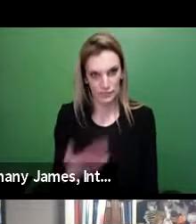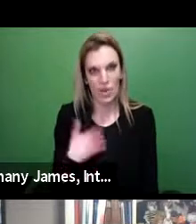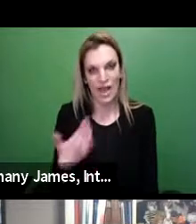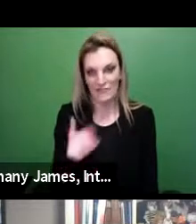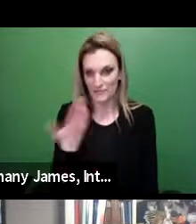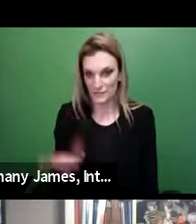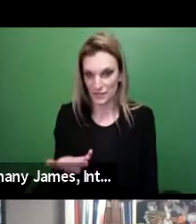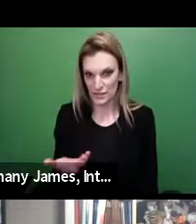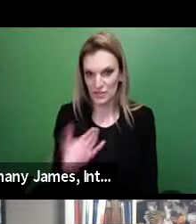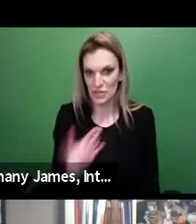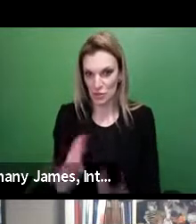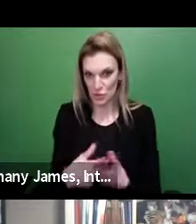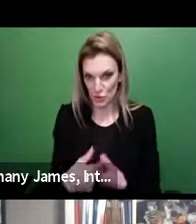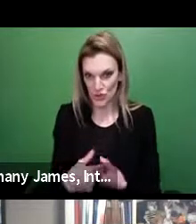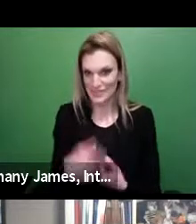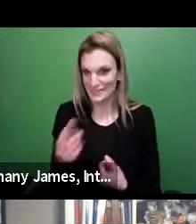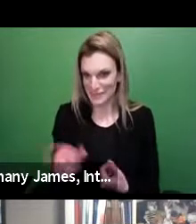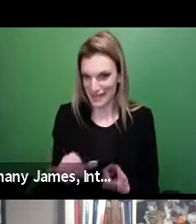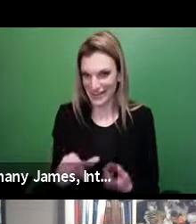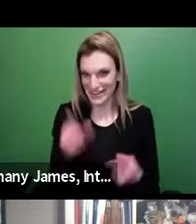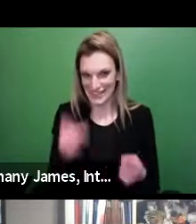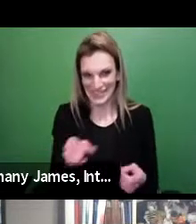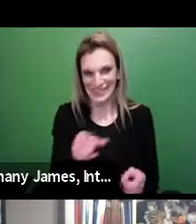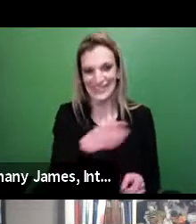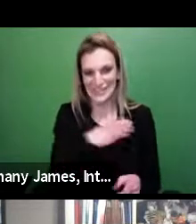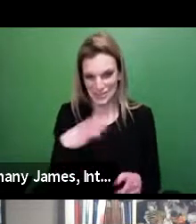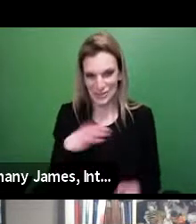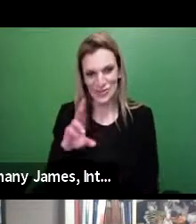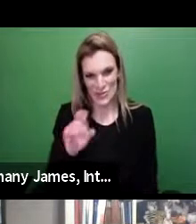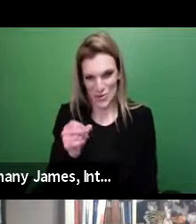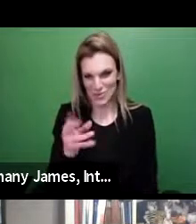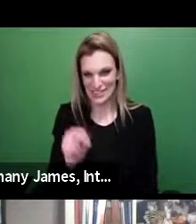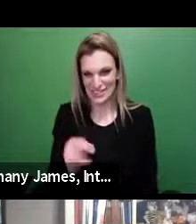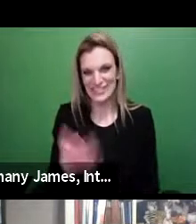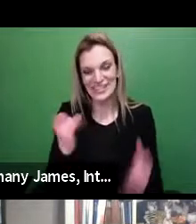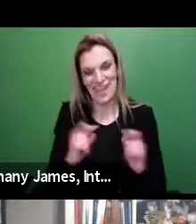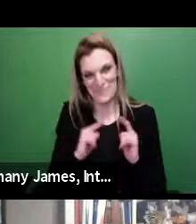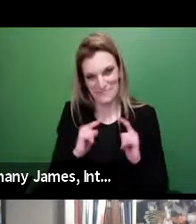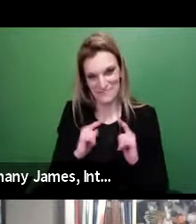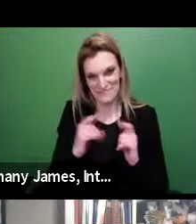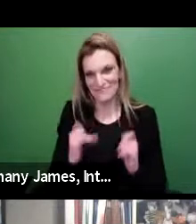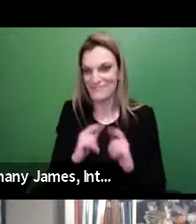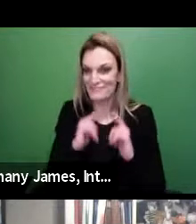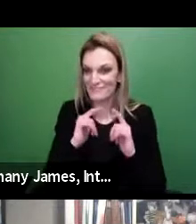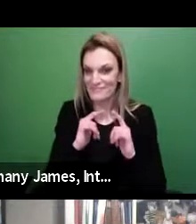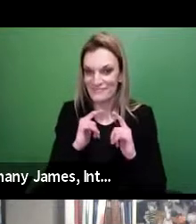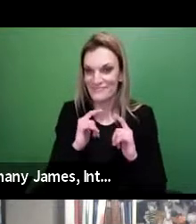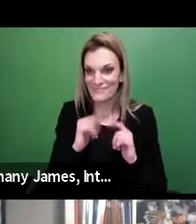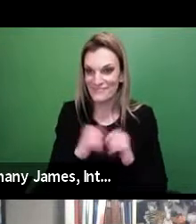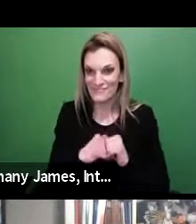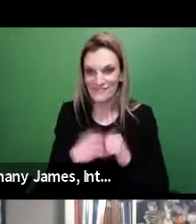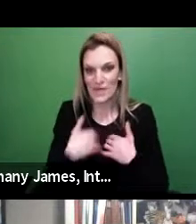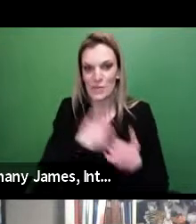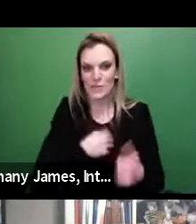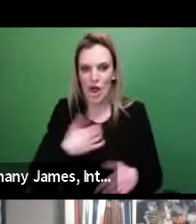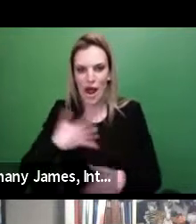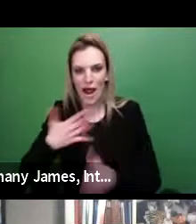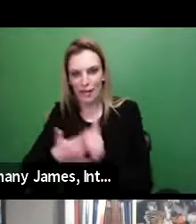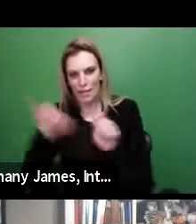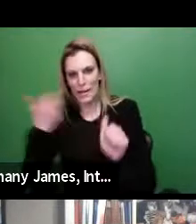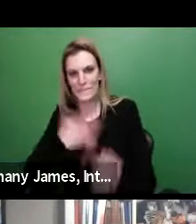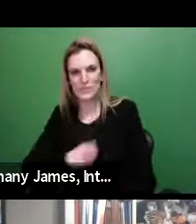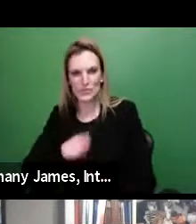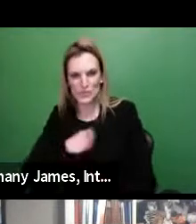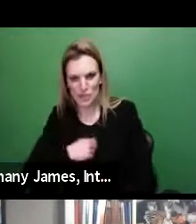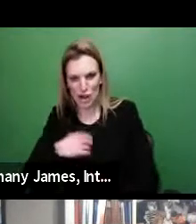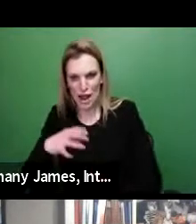we have been joined by Commissioner Roberson. And I apologize for my tardiness. I had another call that ran over, so I apologize